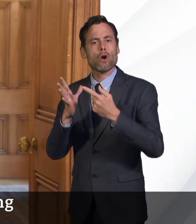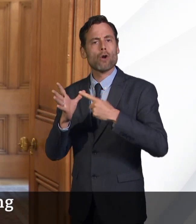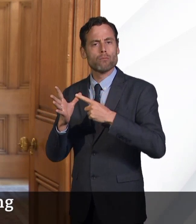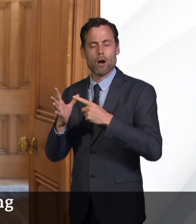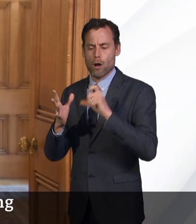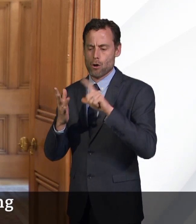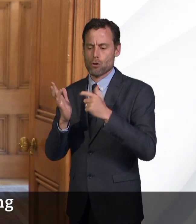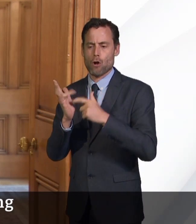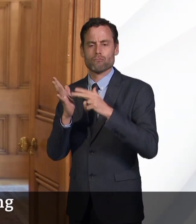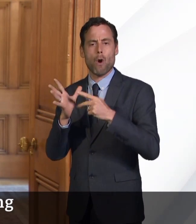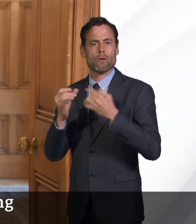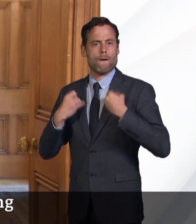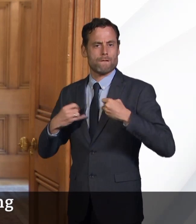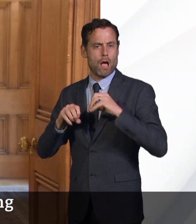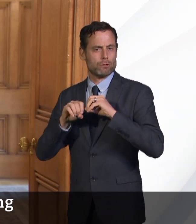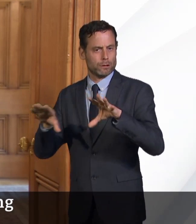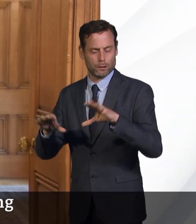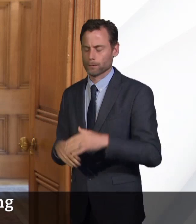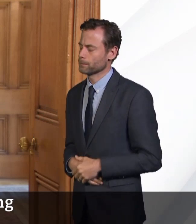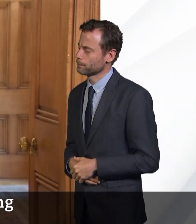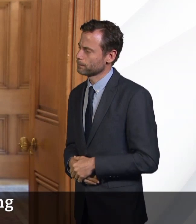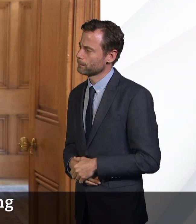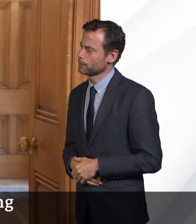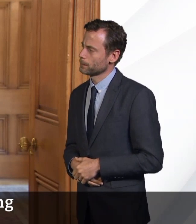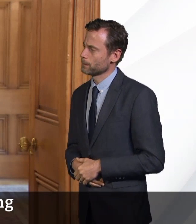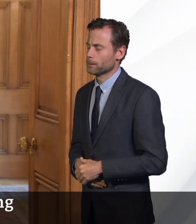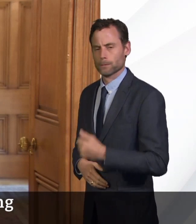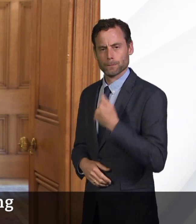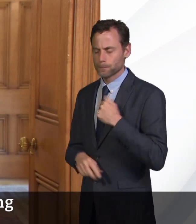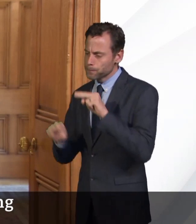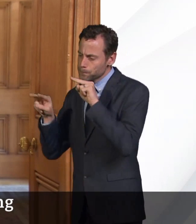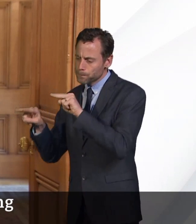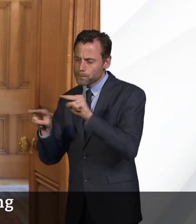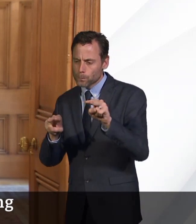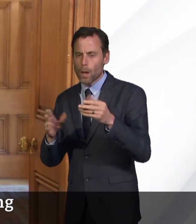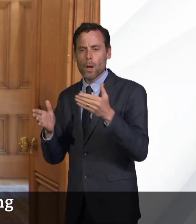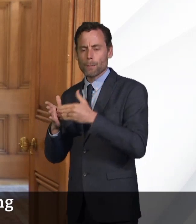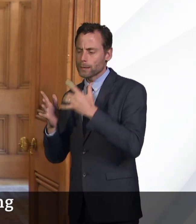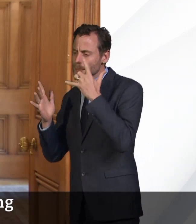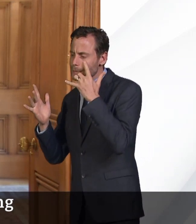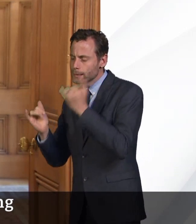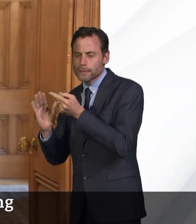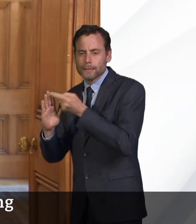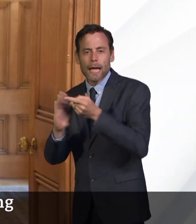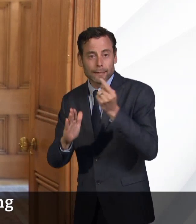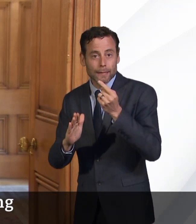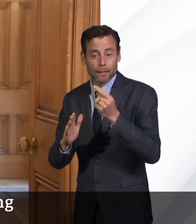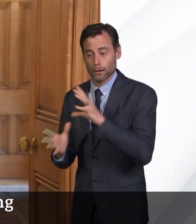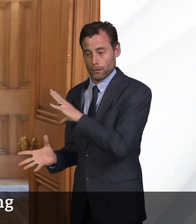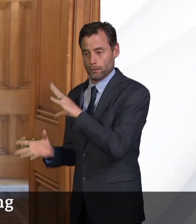data file. I can report that through the government's ongoing monitoring and testing programme, as of today,